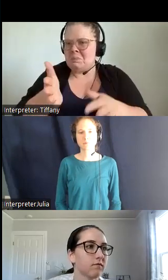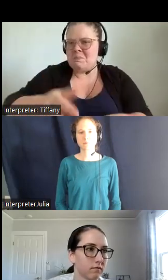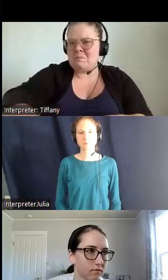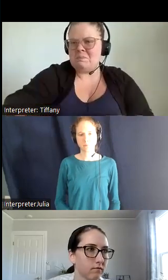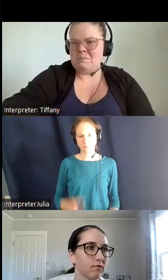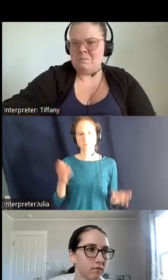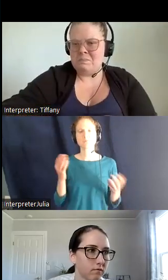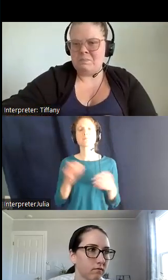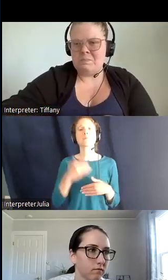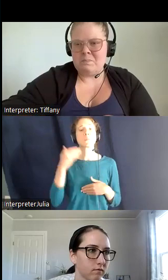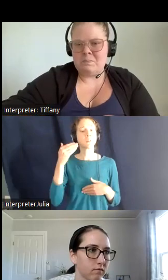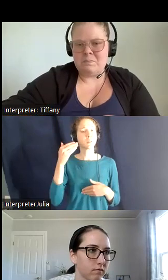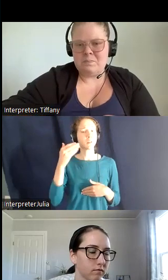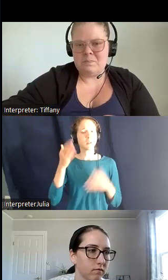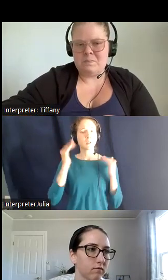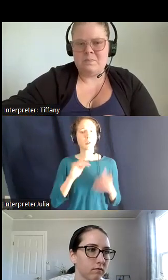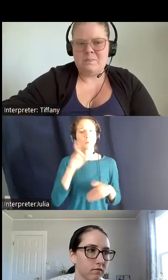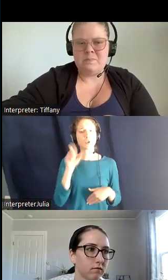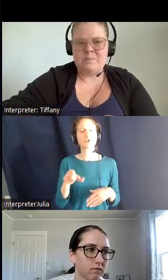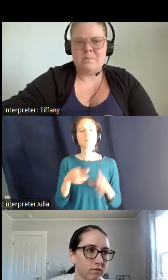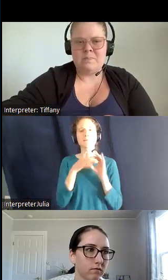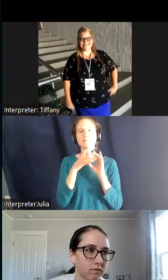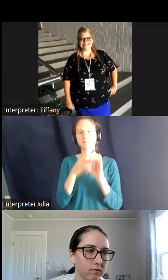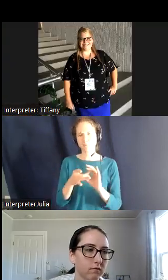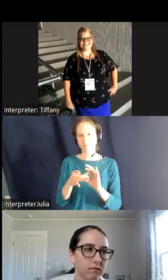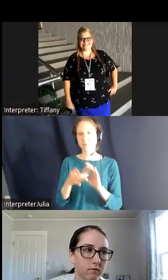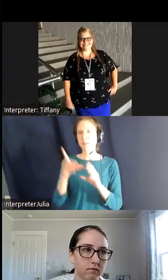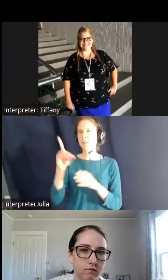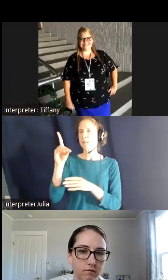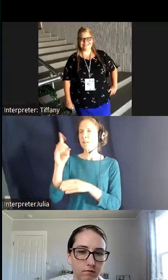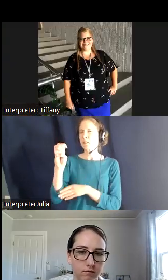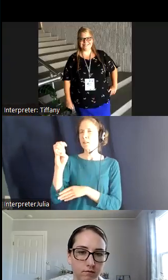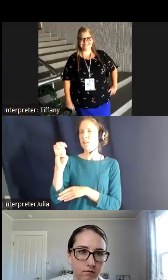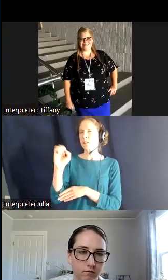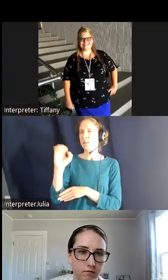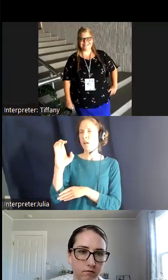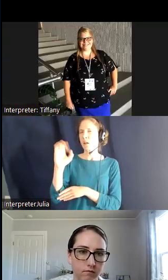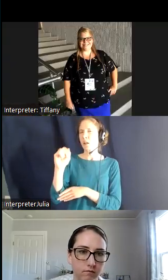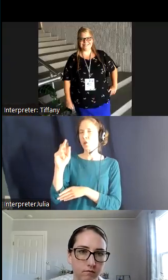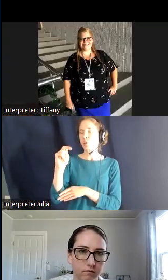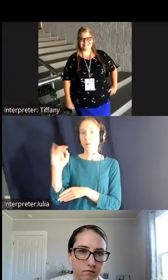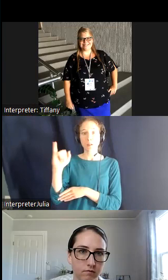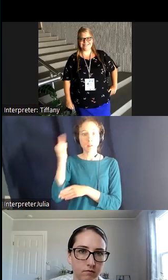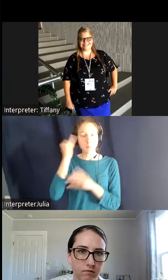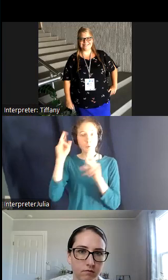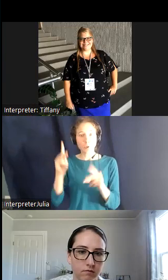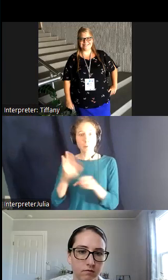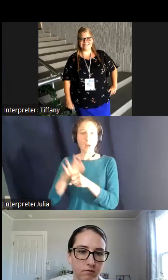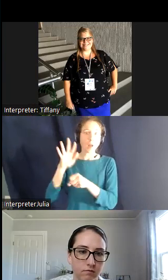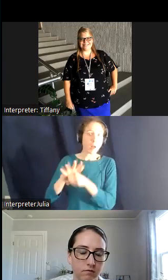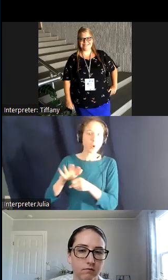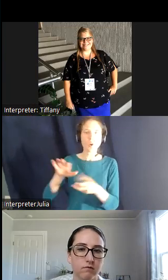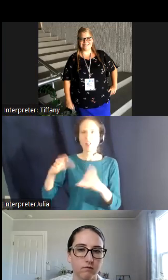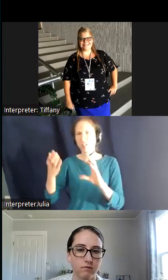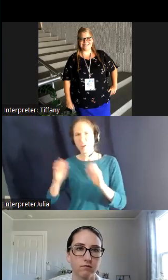Next question we had was around the de-escalation, and does that include restraints and isolation or